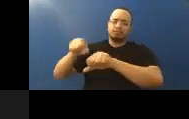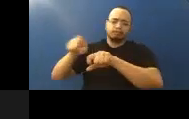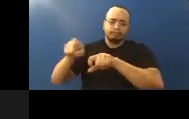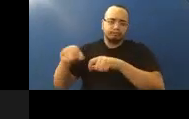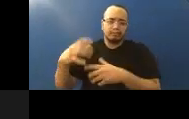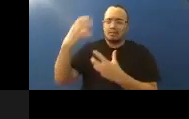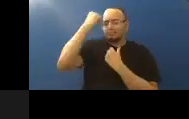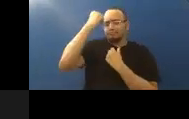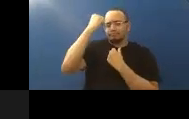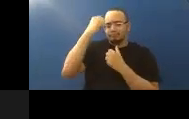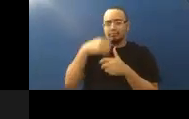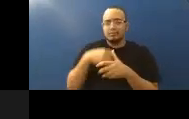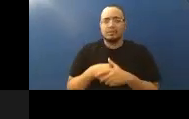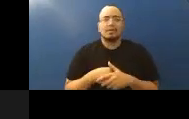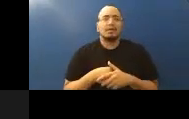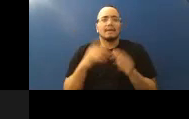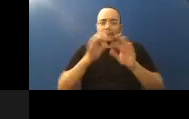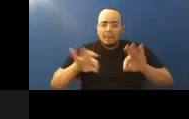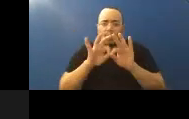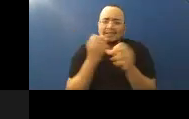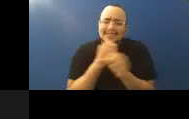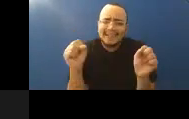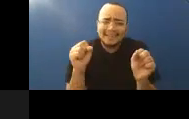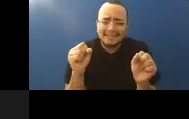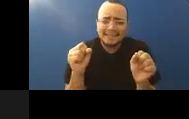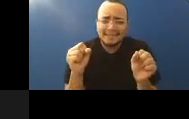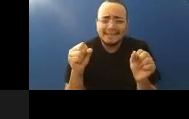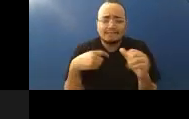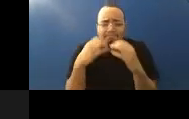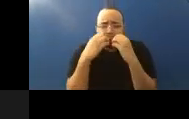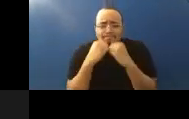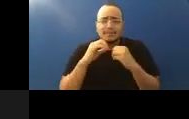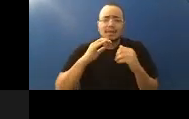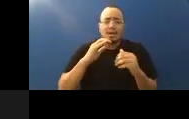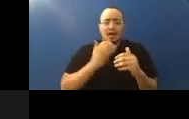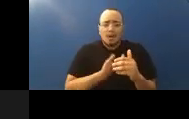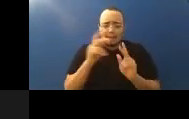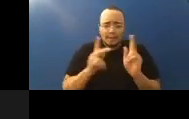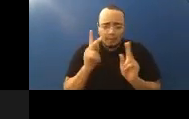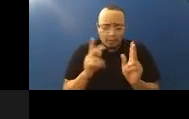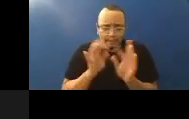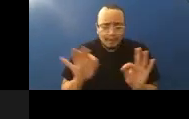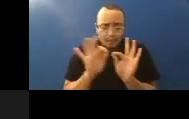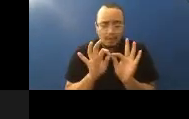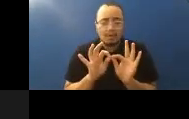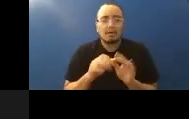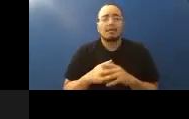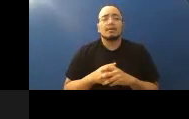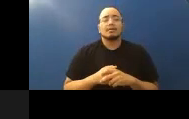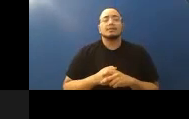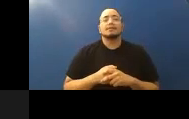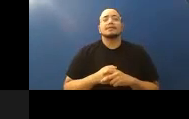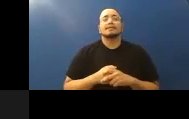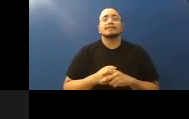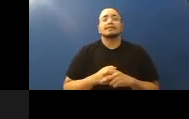really important. We want to get our folks as safe as we can, as soon as we can. But it really is the